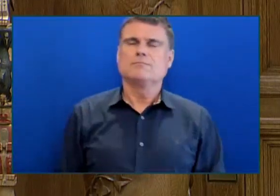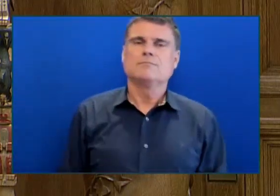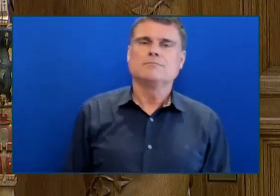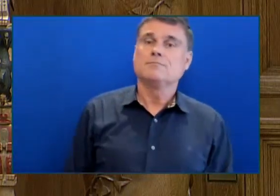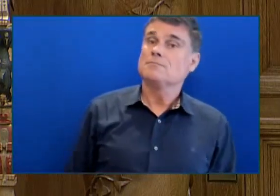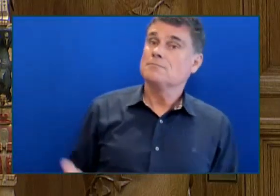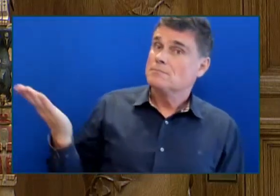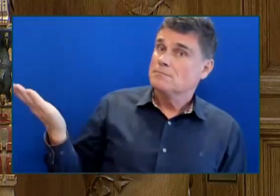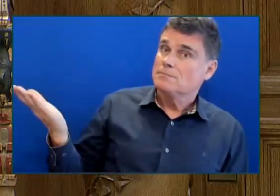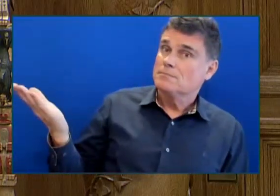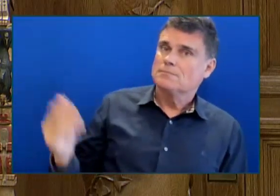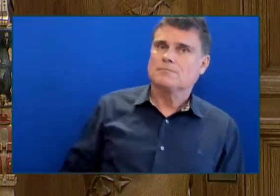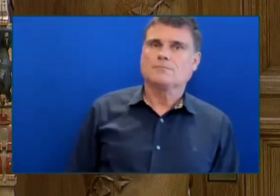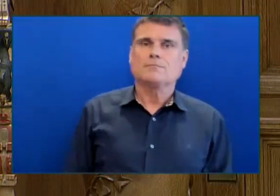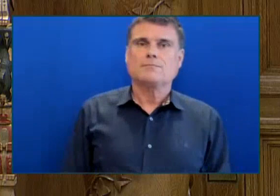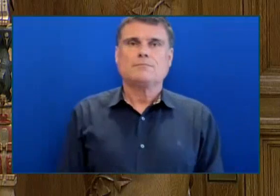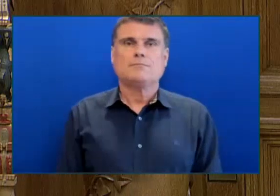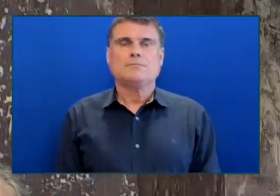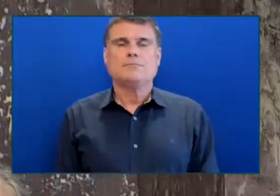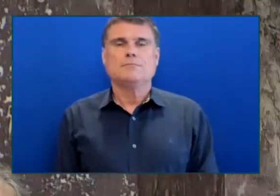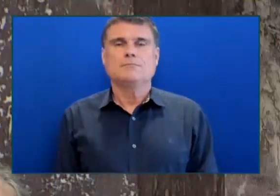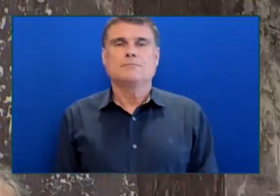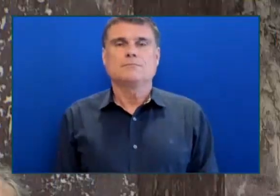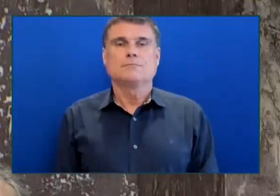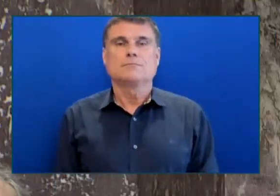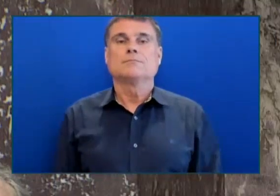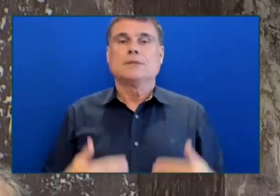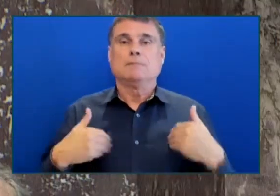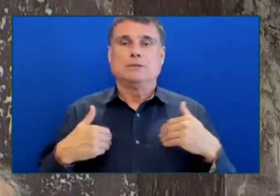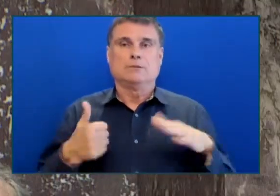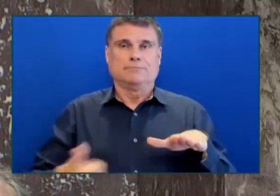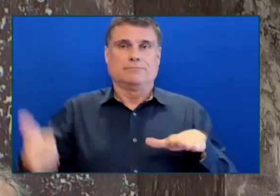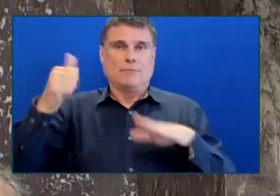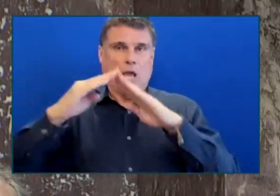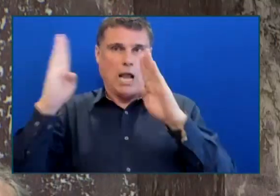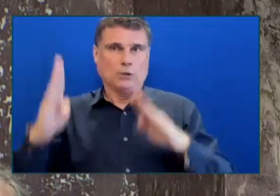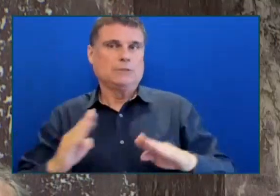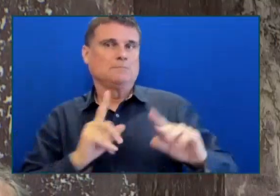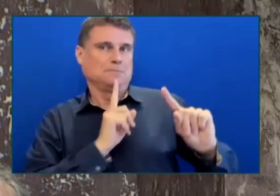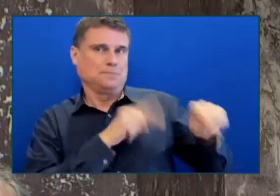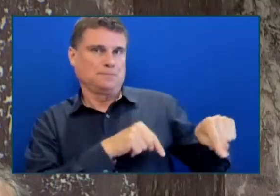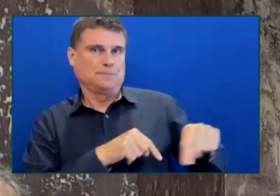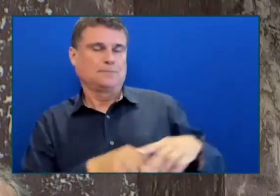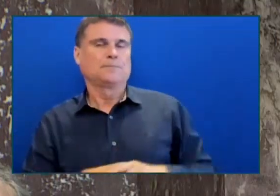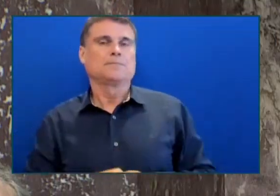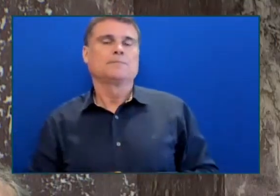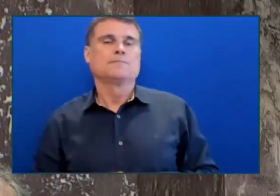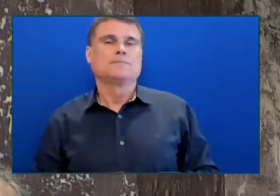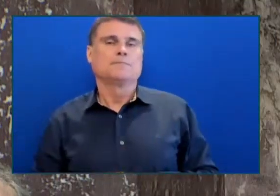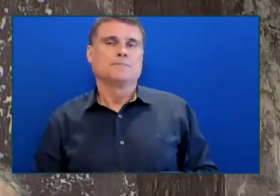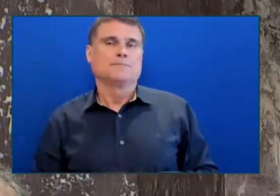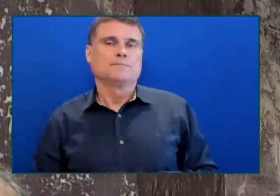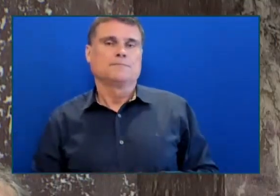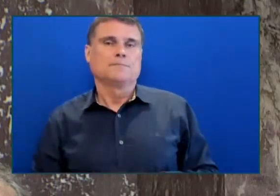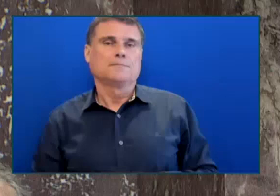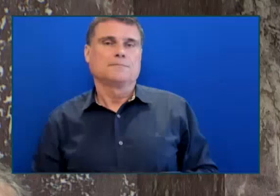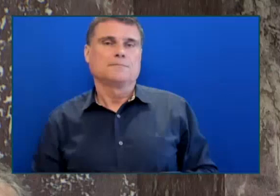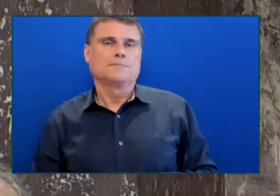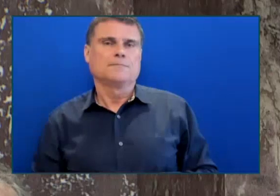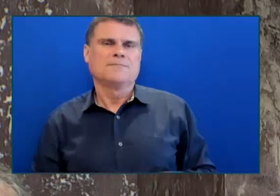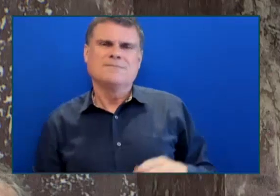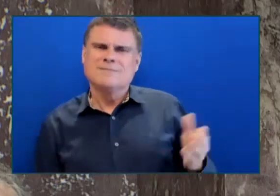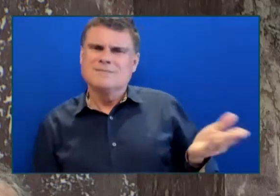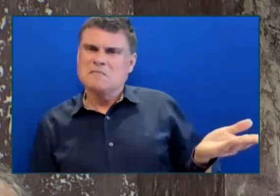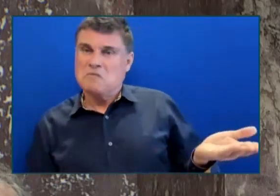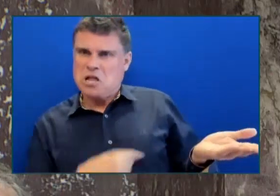Minister of Housing. Thank you so much, Honourable Speaker. For the record, the member never answered the question on why they didn't do anything in 2015